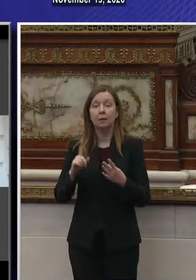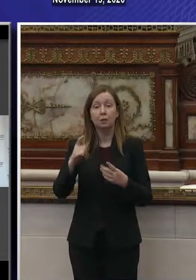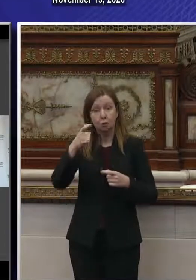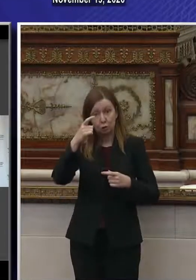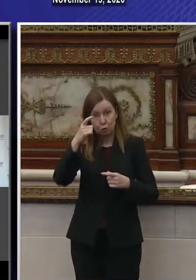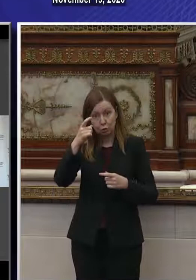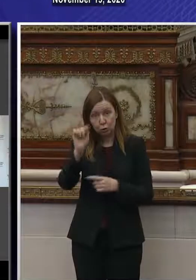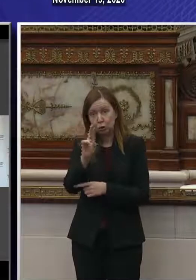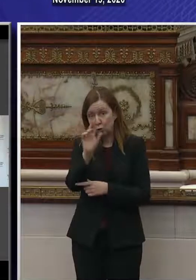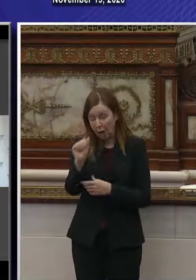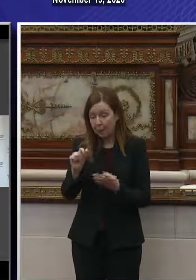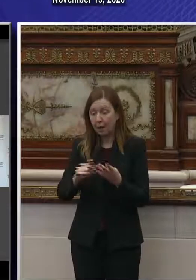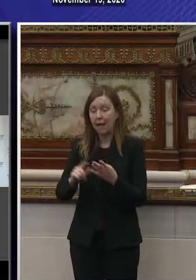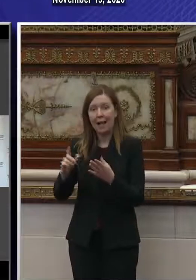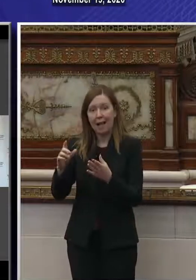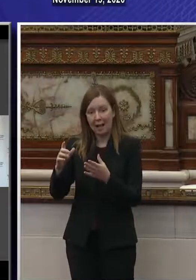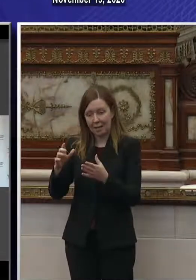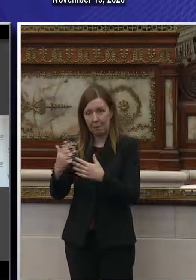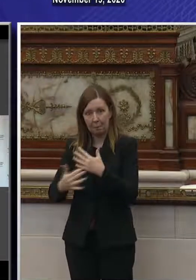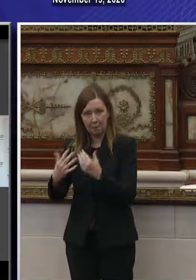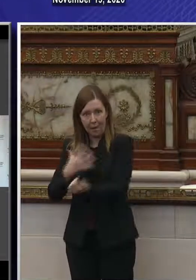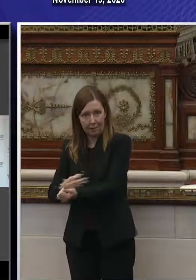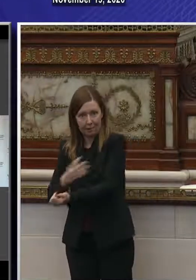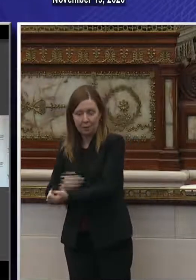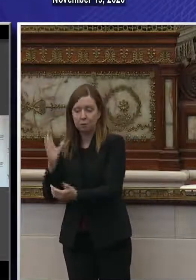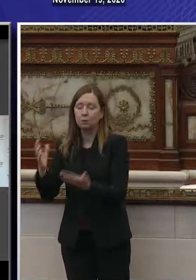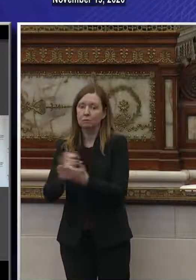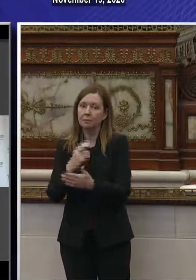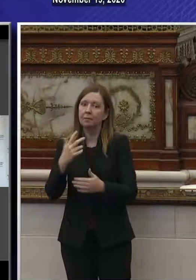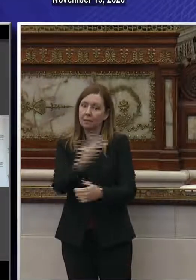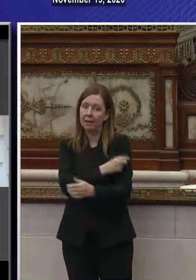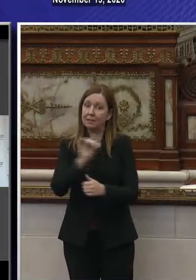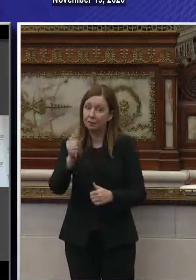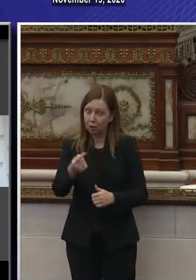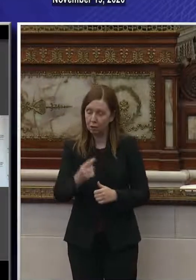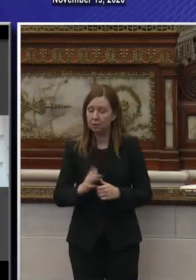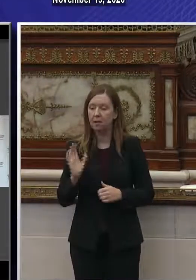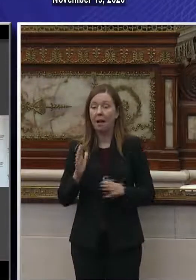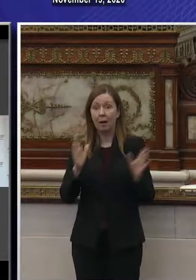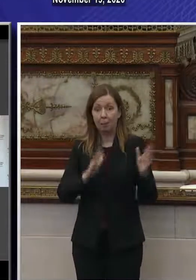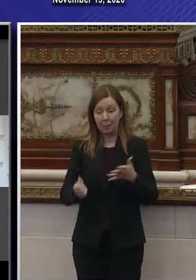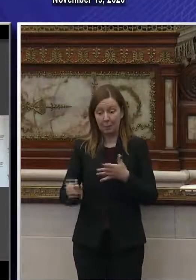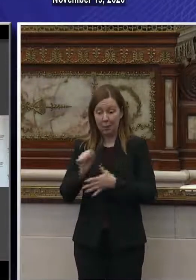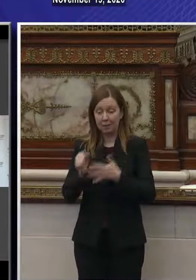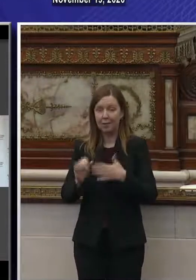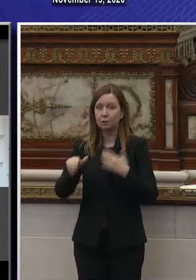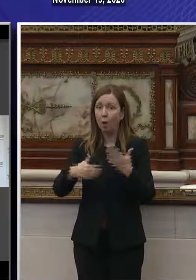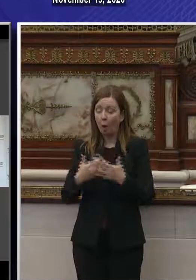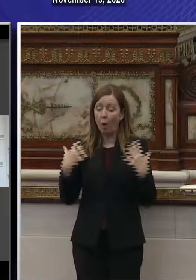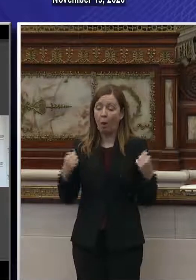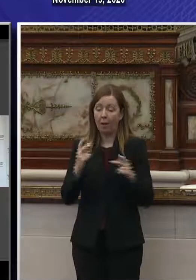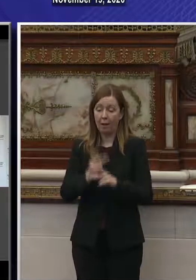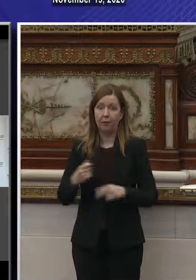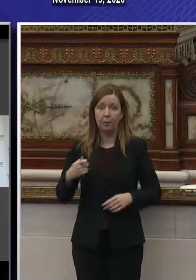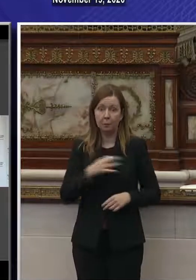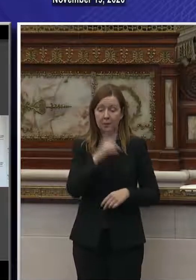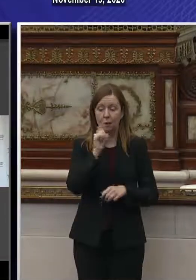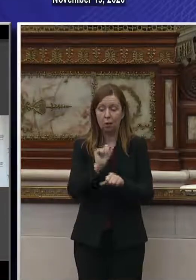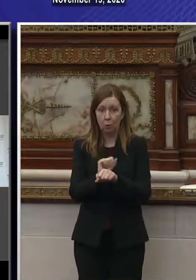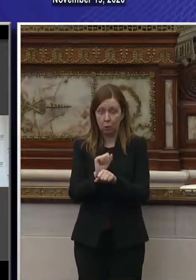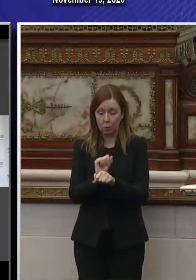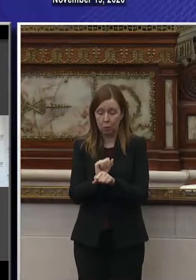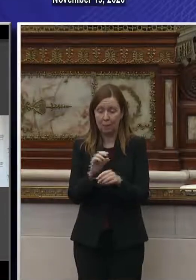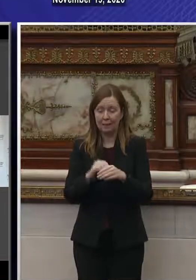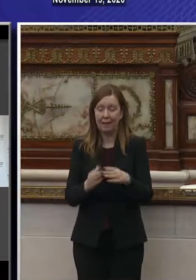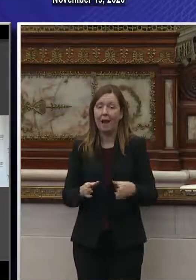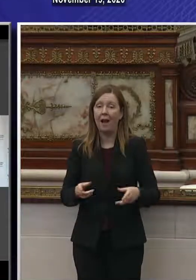and transplant donor retrieval will receive the vaccine first. Our plan prioritizes all healthcare personnel who work